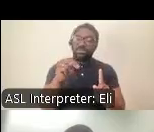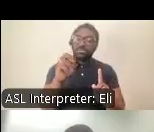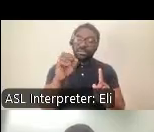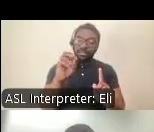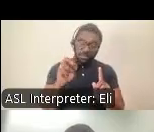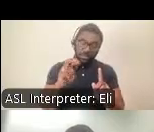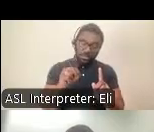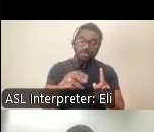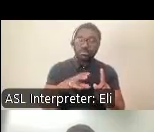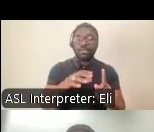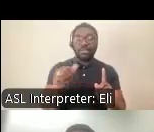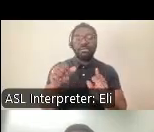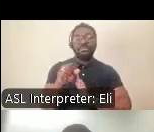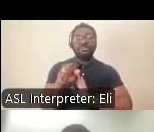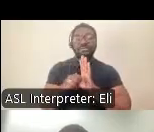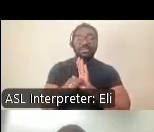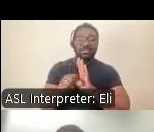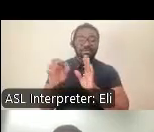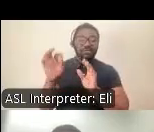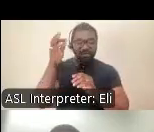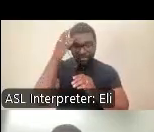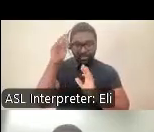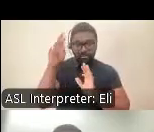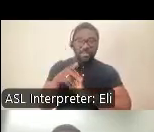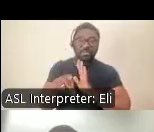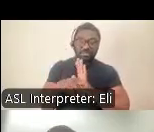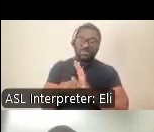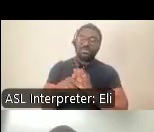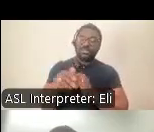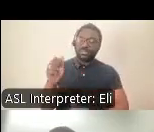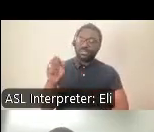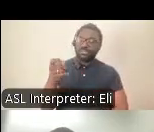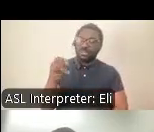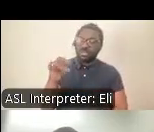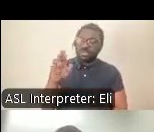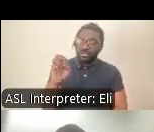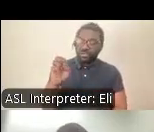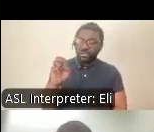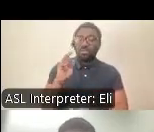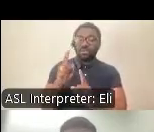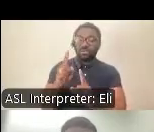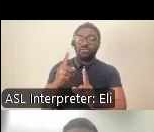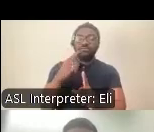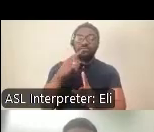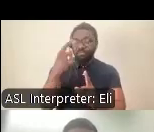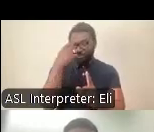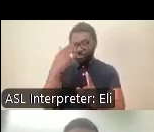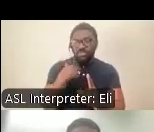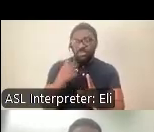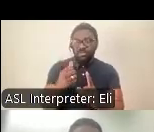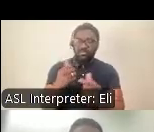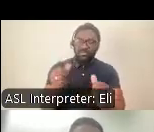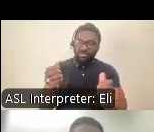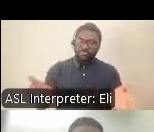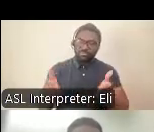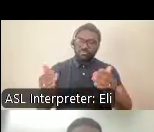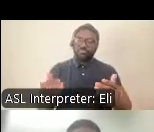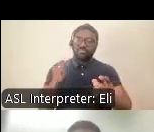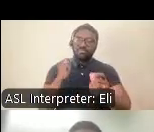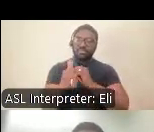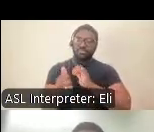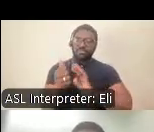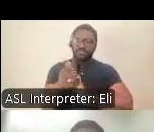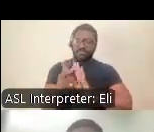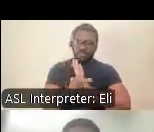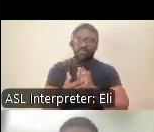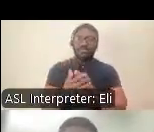Policy Integration for Recovery and Employment, or ASPIRE initiative, which had a focus on mental health conditions in particular. On a